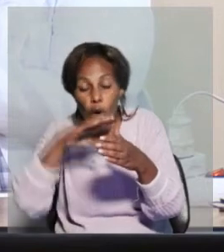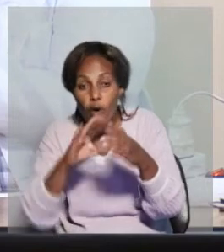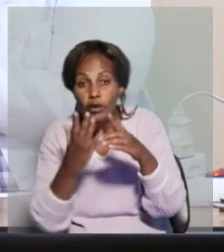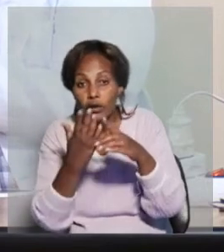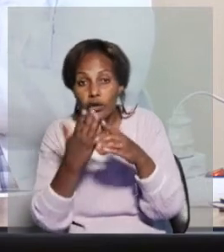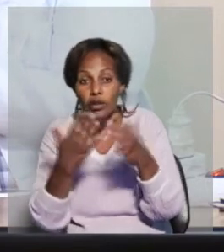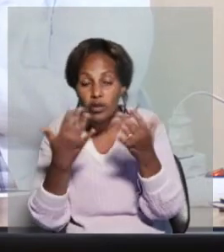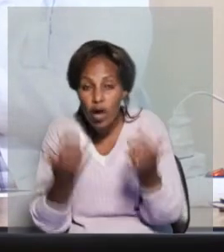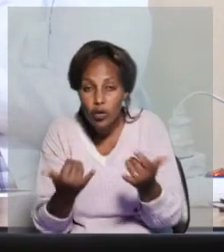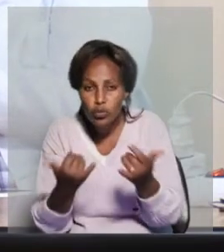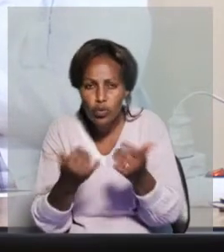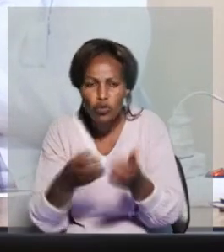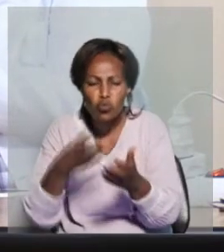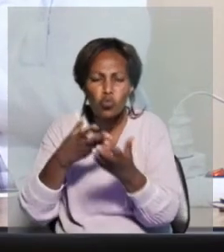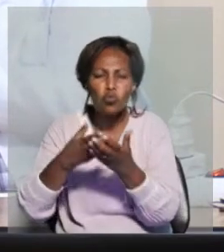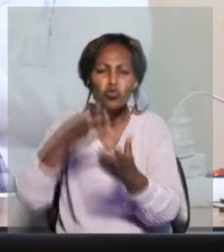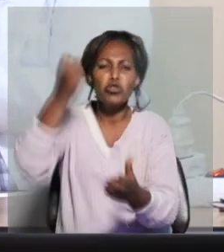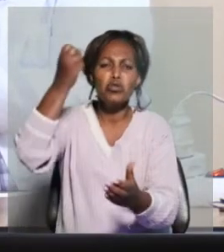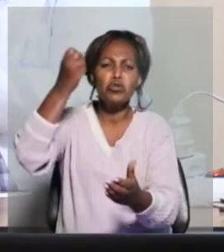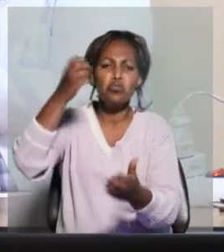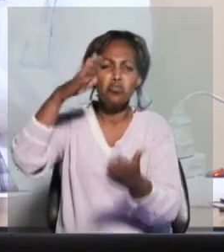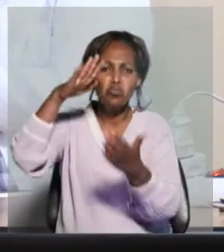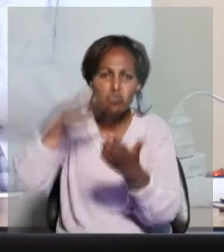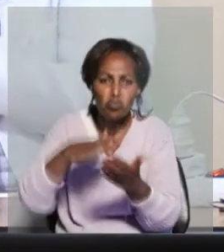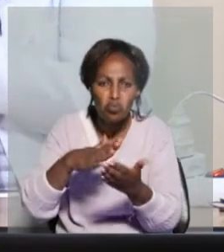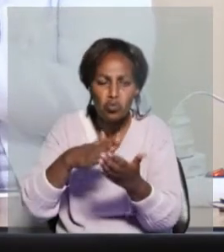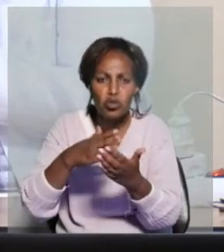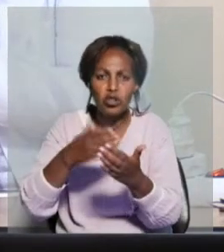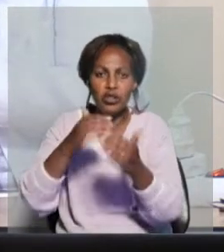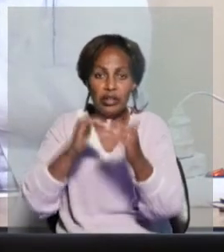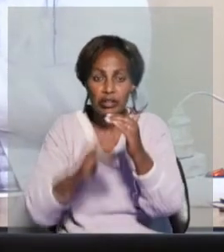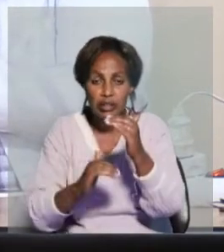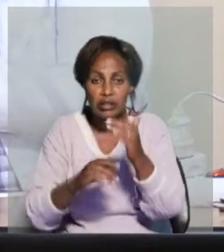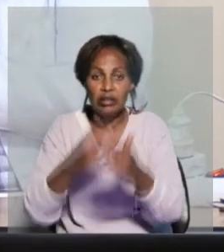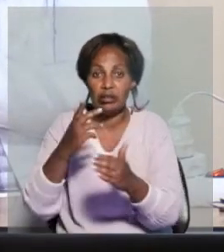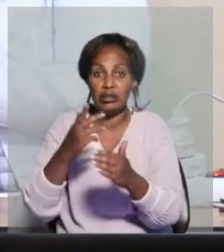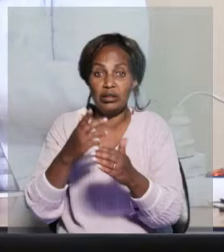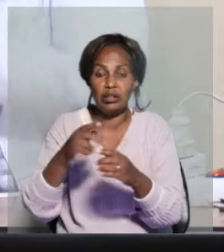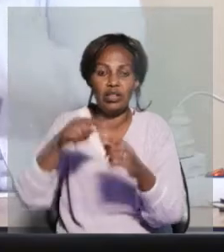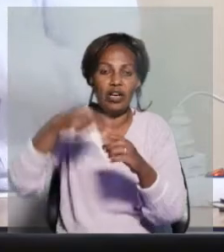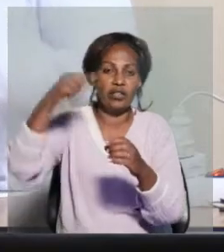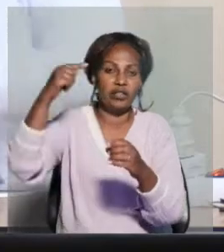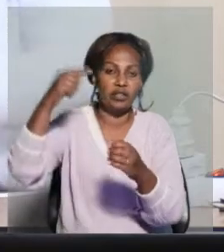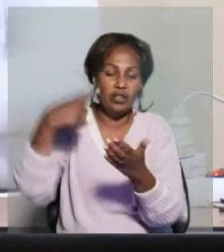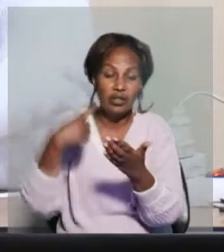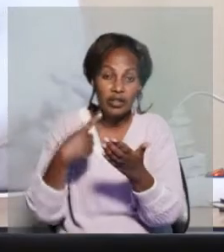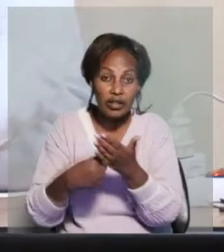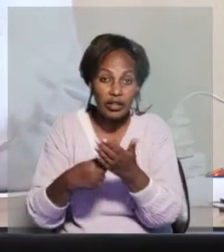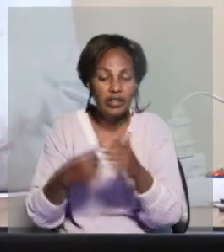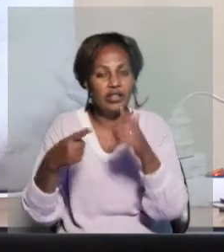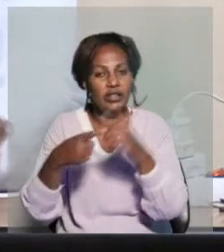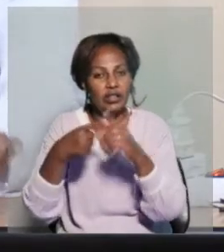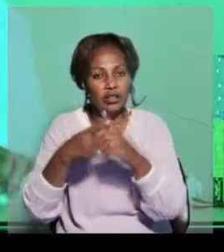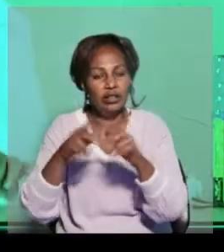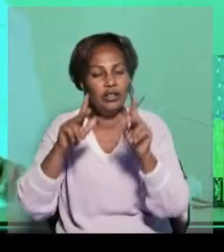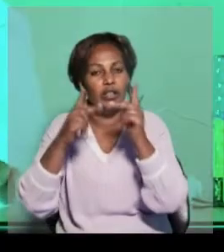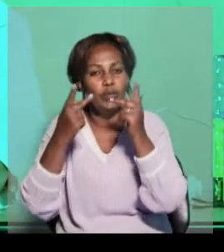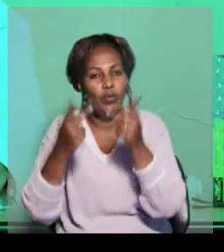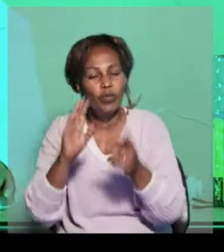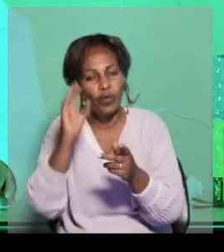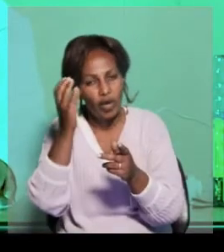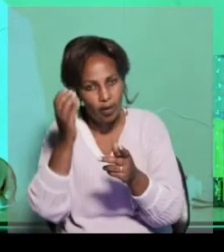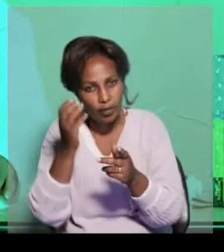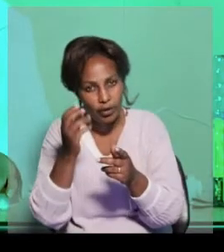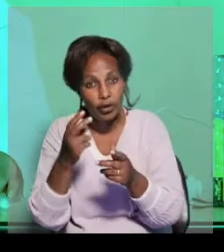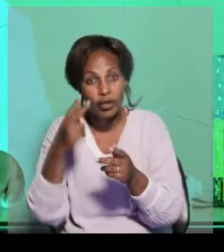by exciting and de-exciting gases. This is the second type of lamps.